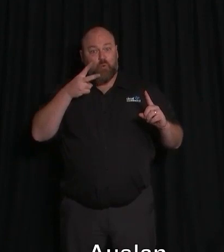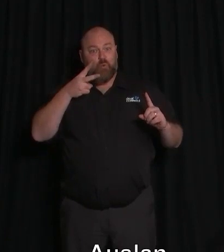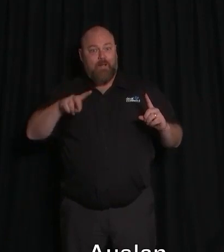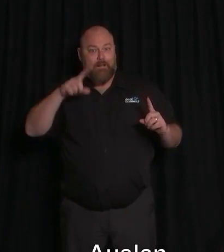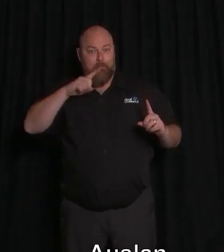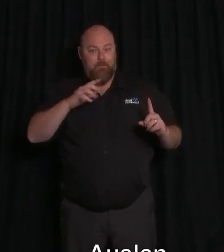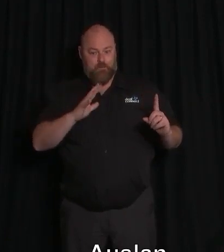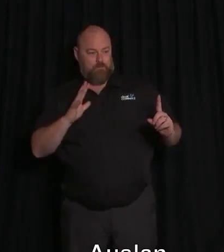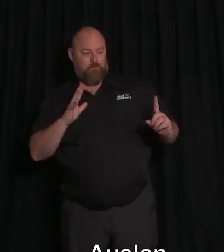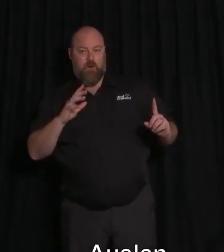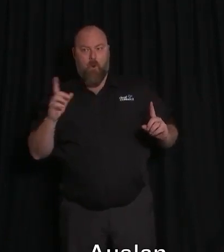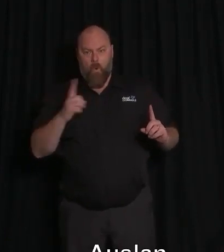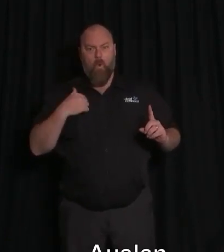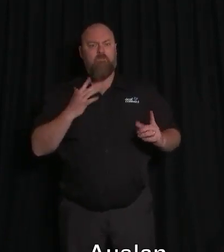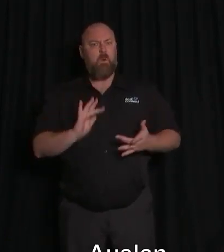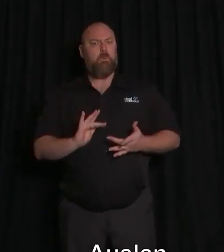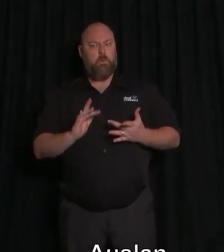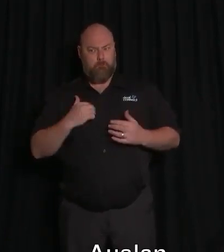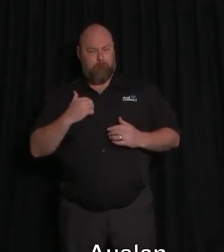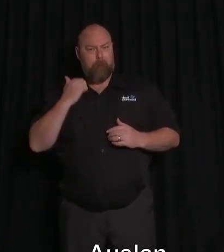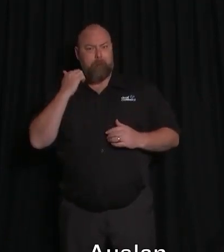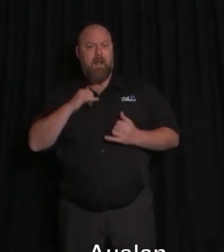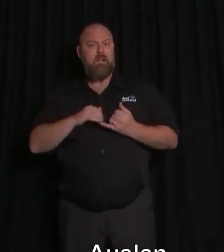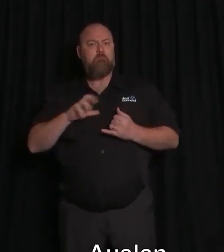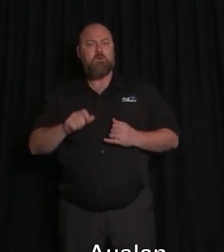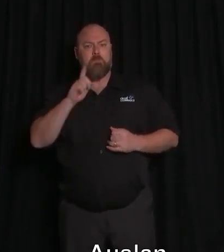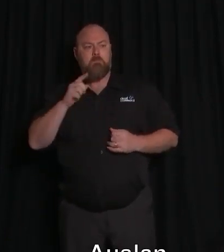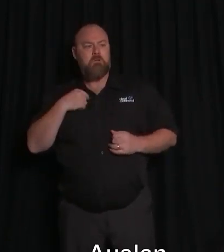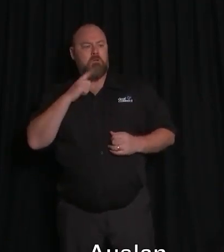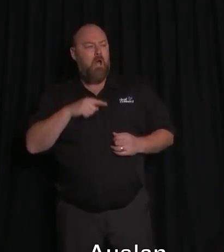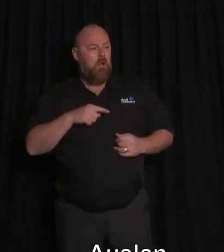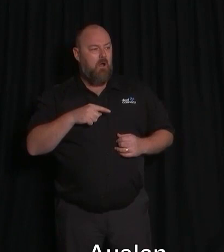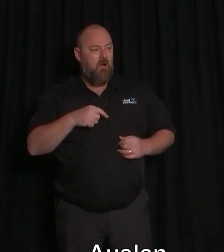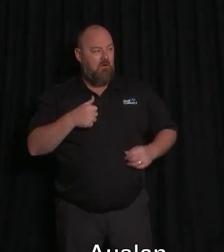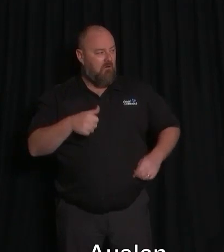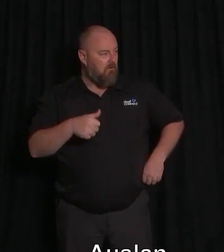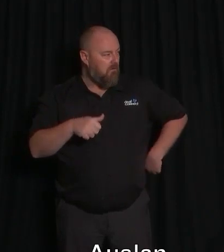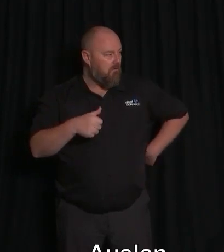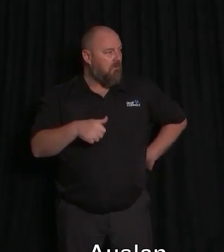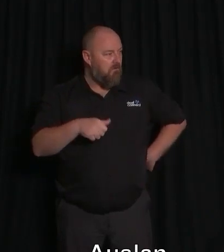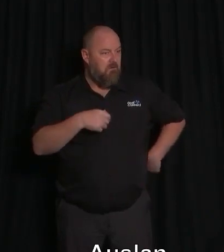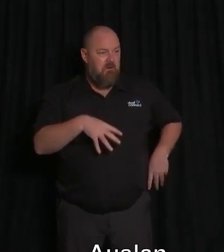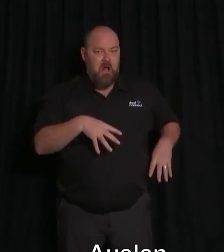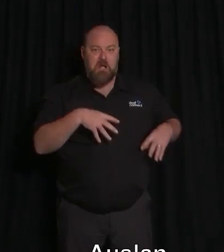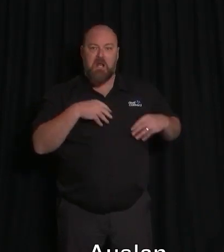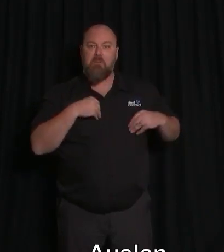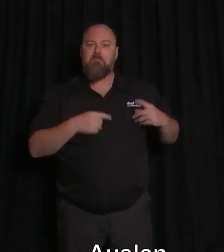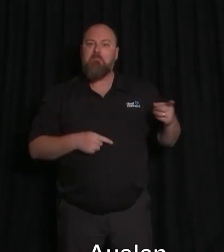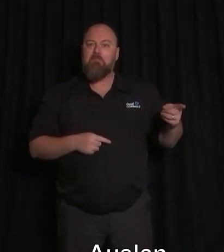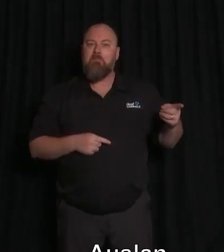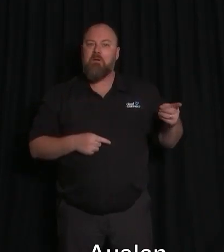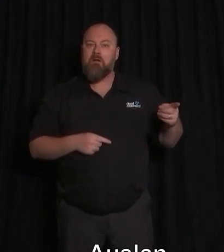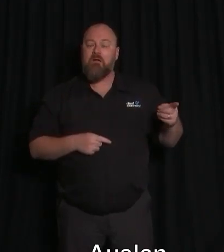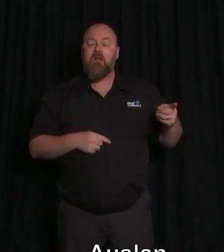highly principled black South Africans began to embrace Simon. Simon was eventually released